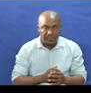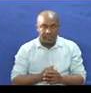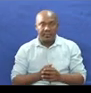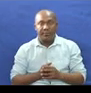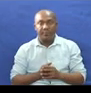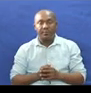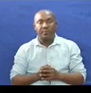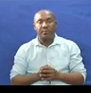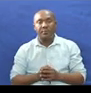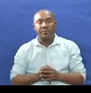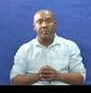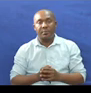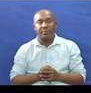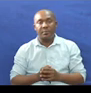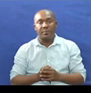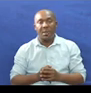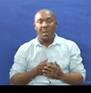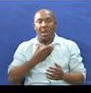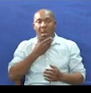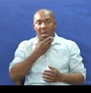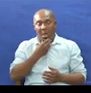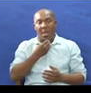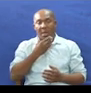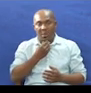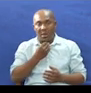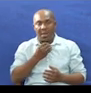He walked carefully through the forest.